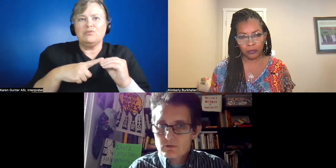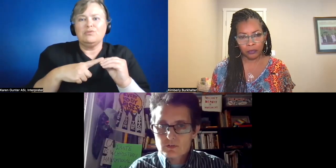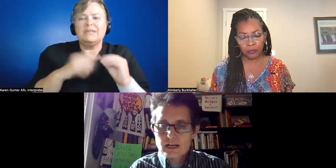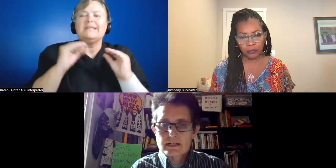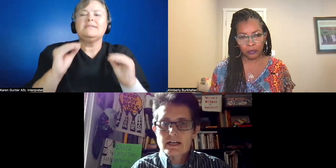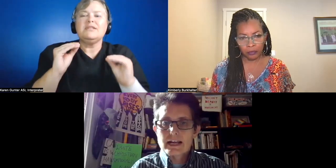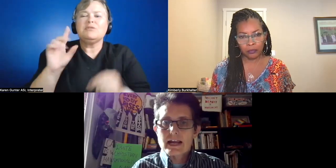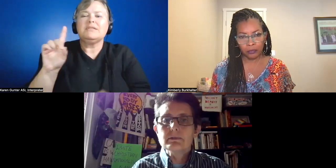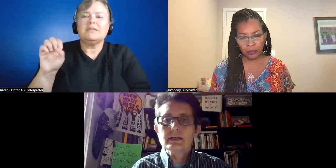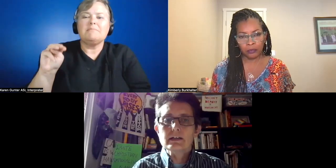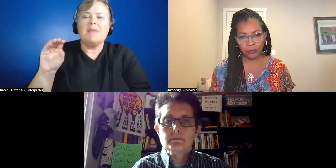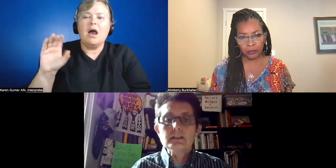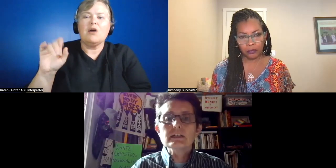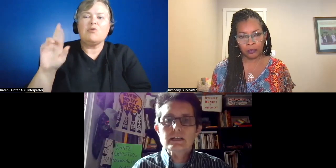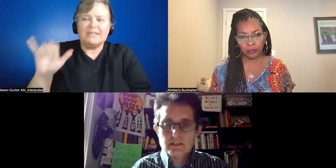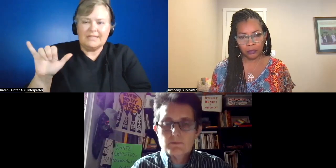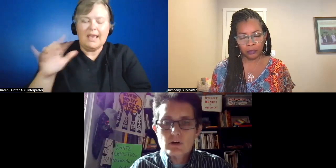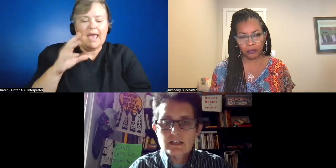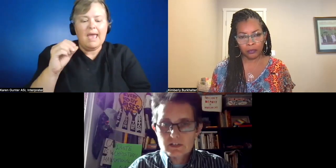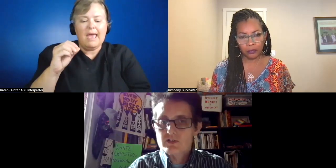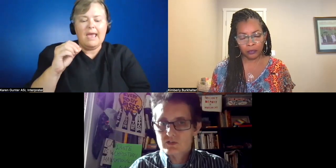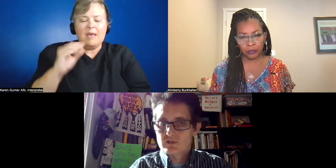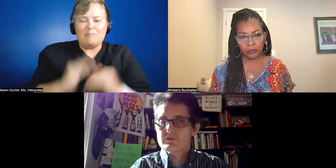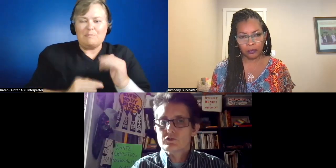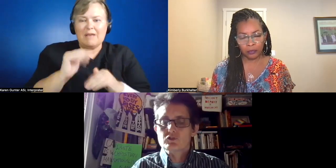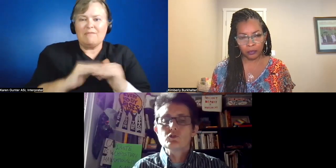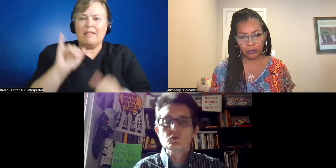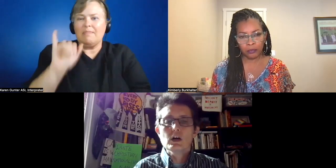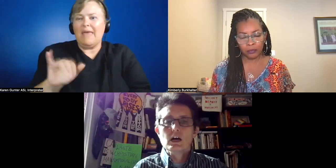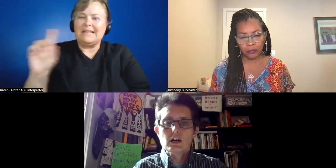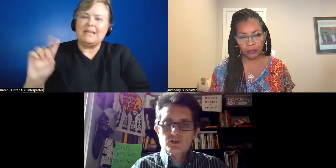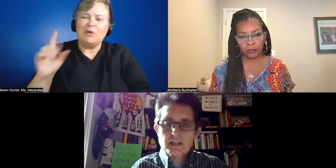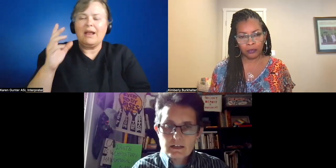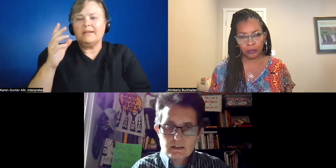teaching democracy and enabling, building democratic citizens of the future